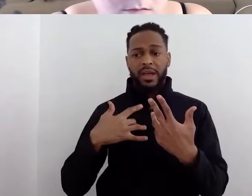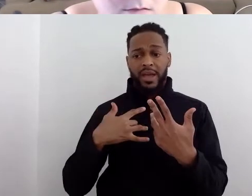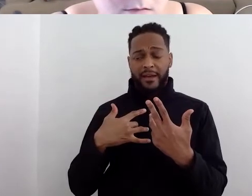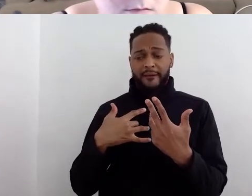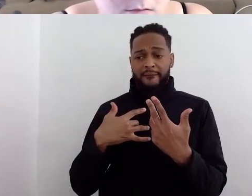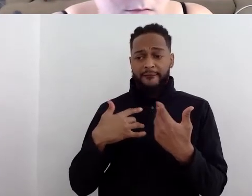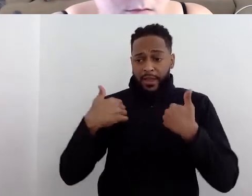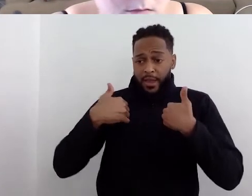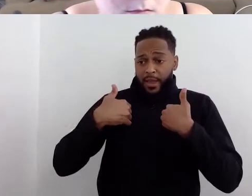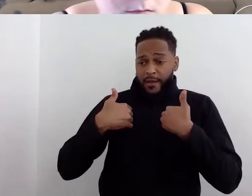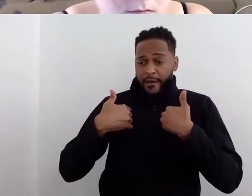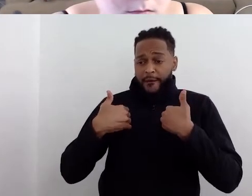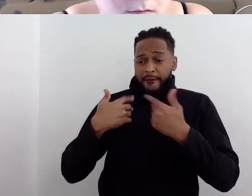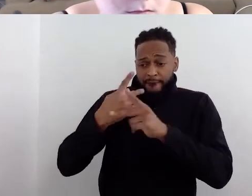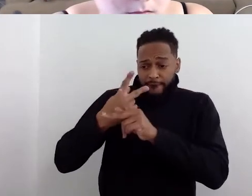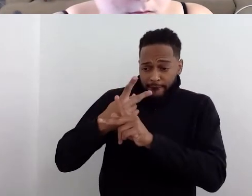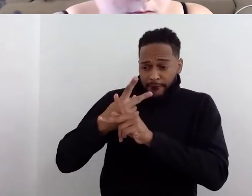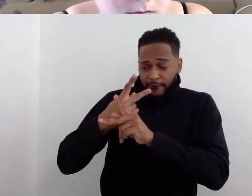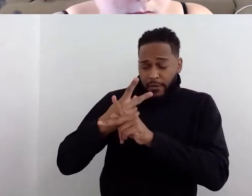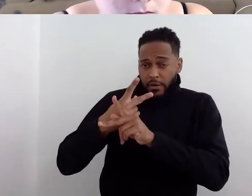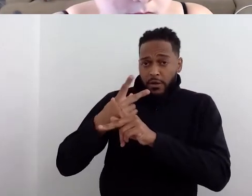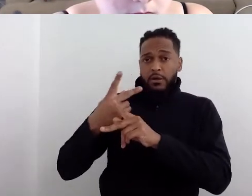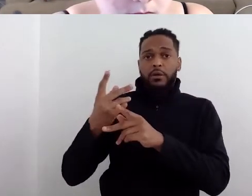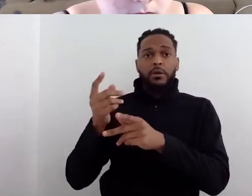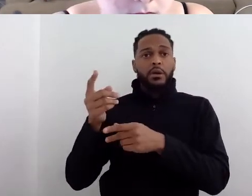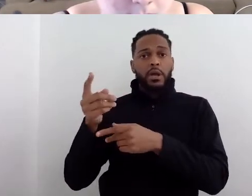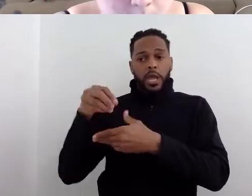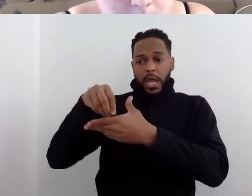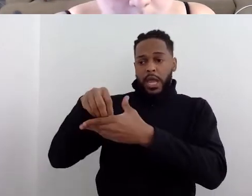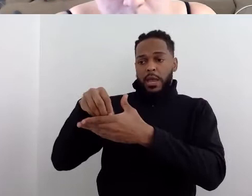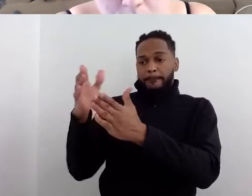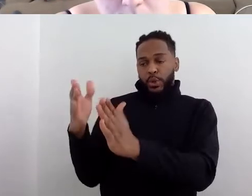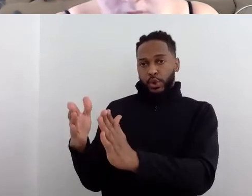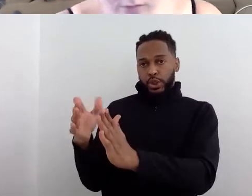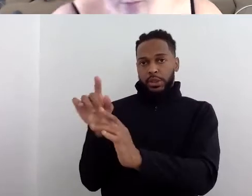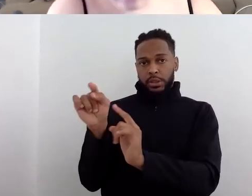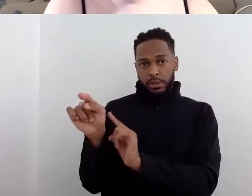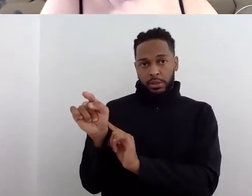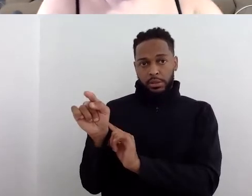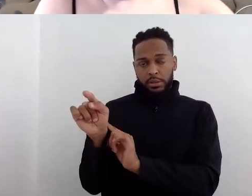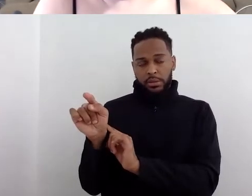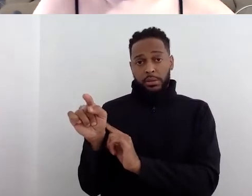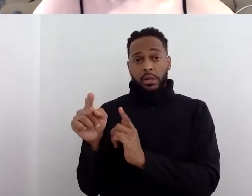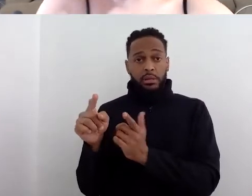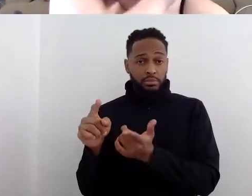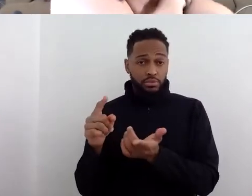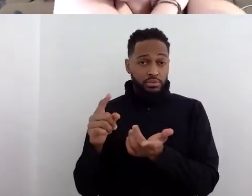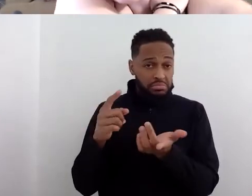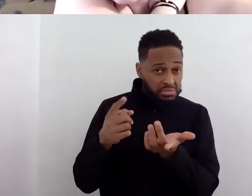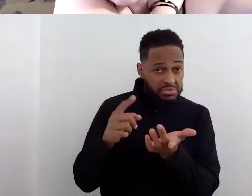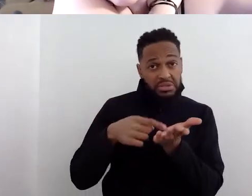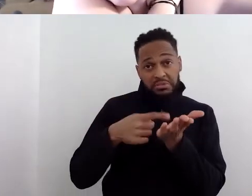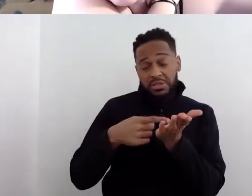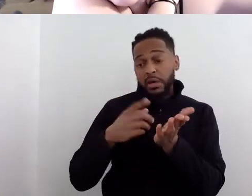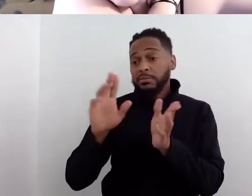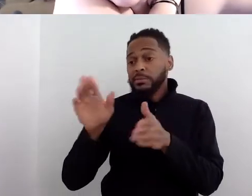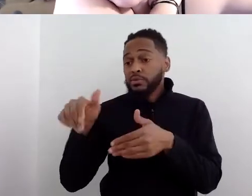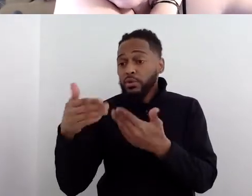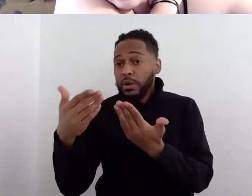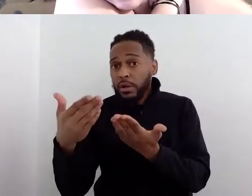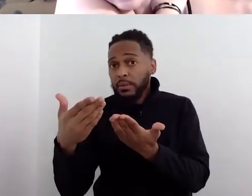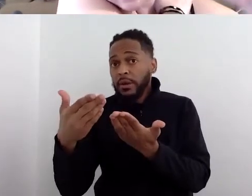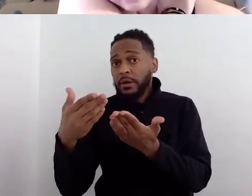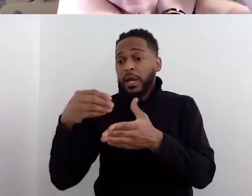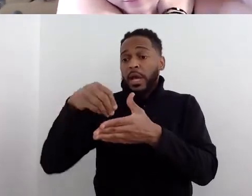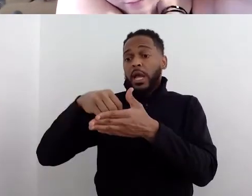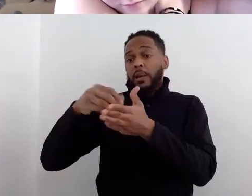had to recommend an in-person visit to someone to receive any pushback? I